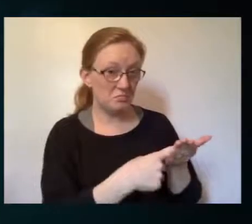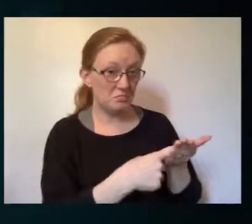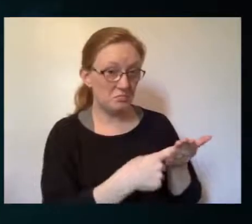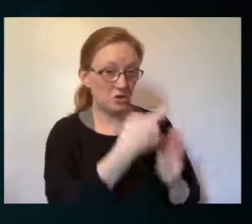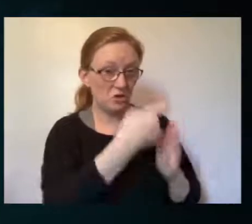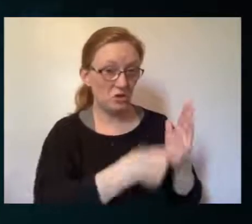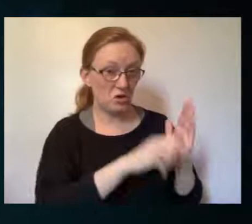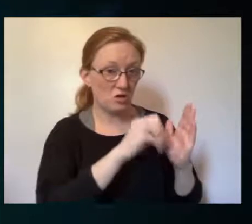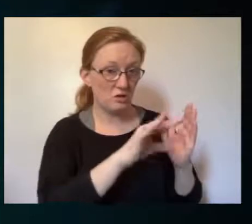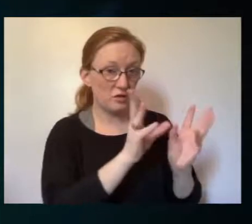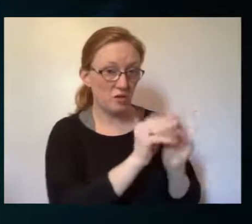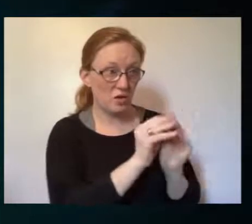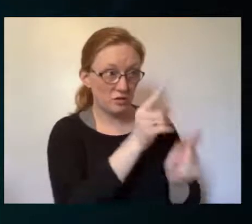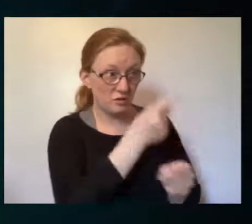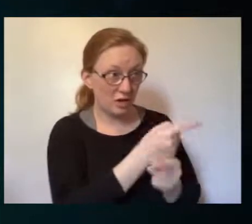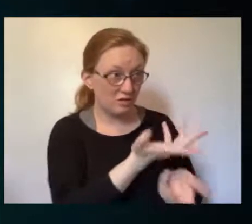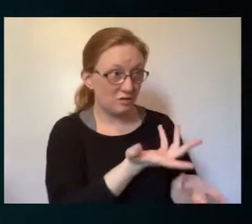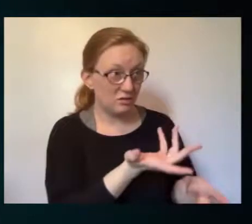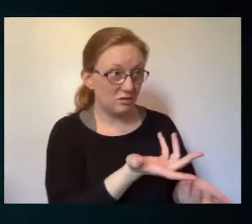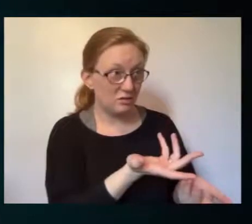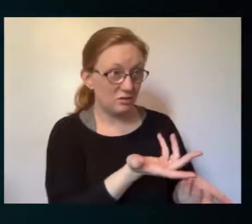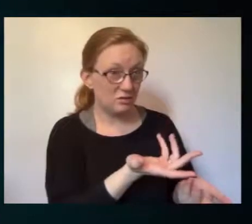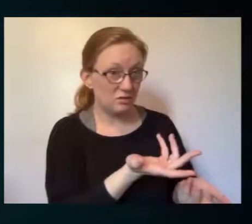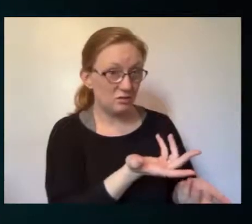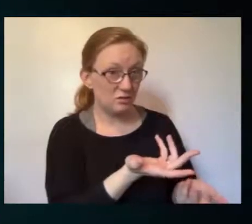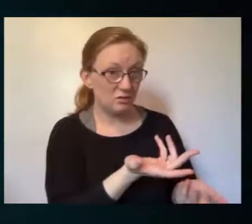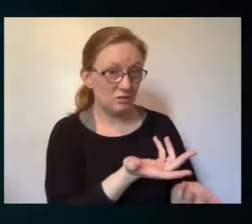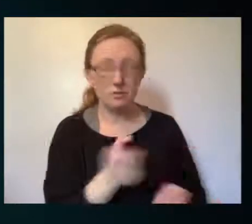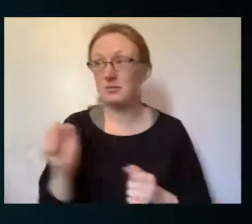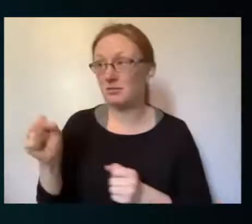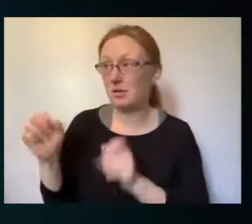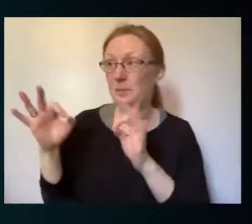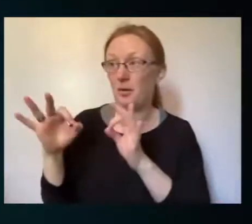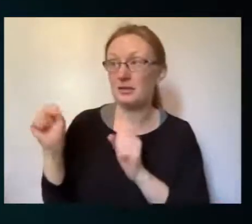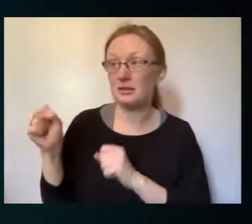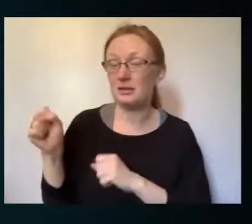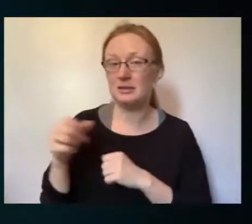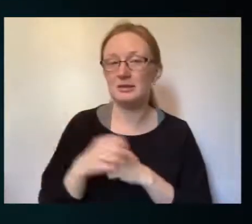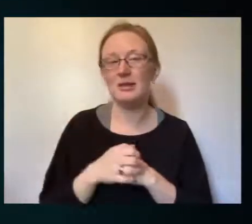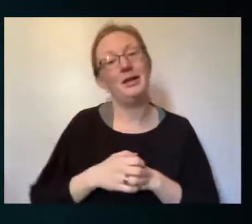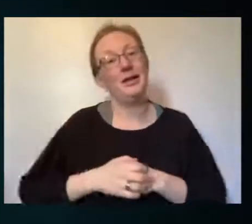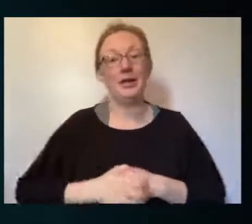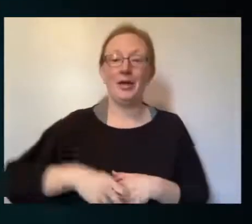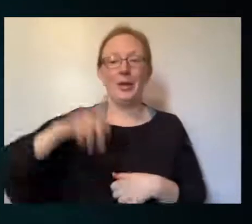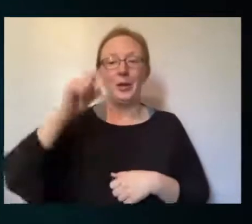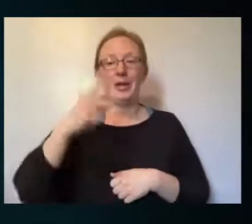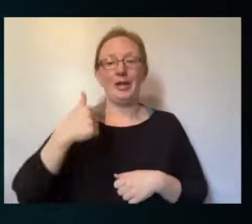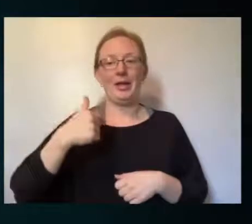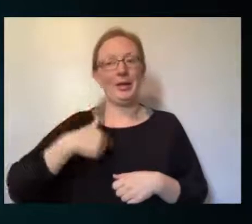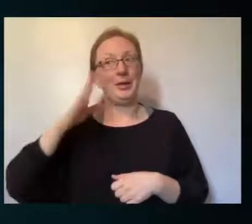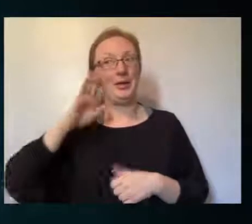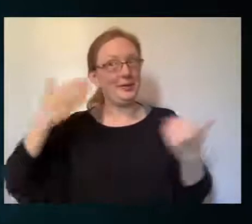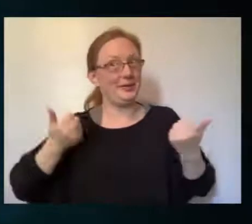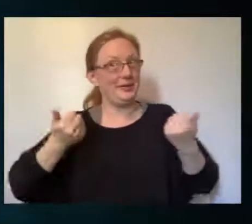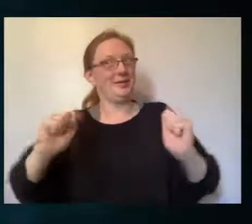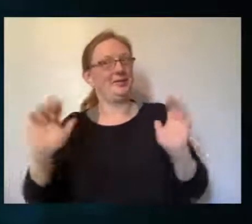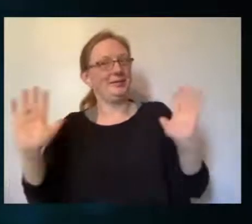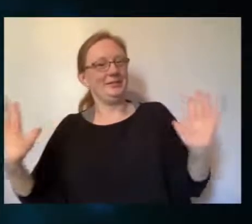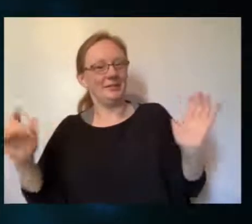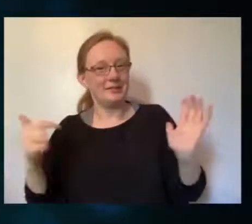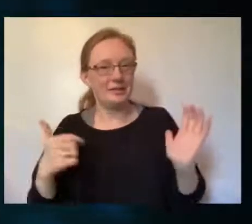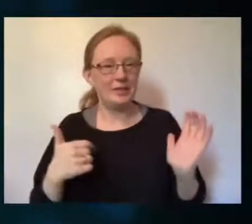cost of conferences, right? Perfect, yeah. Yeah, okay. So I'll give it a go. I'm